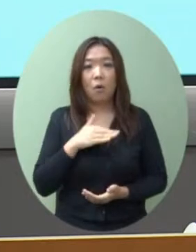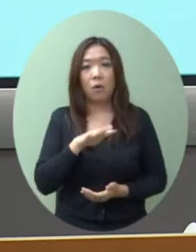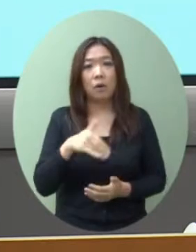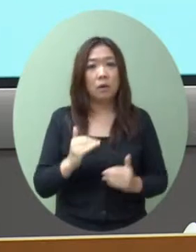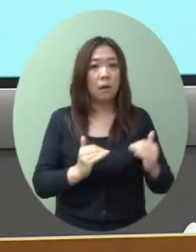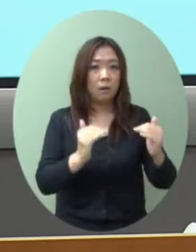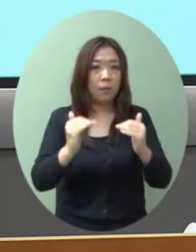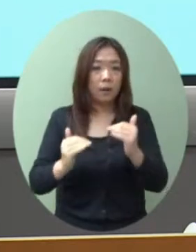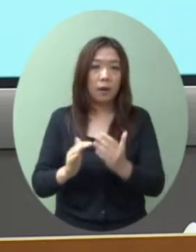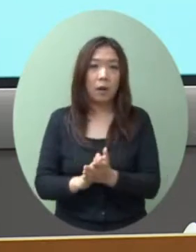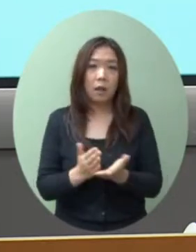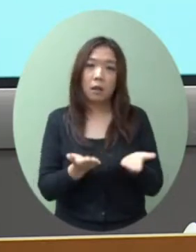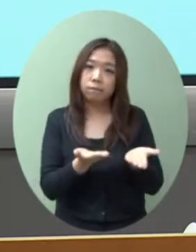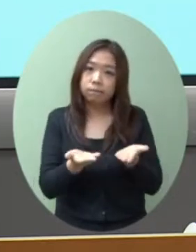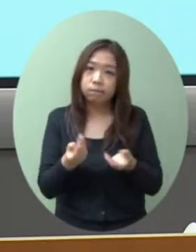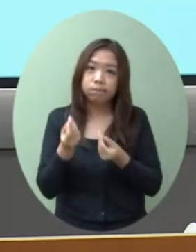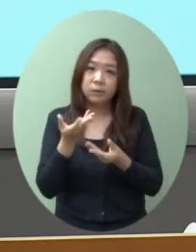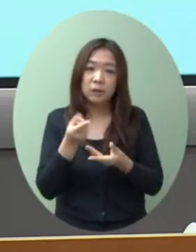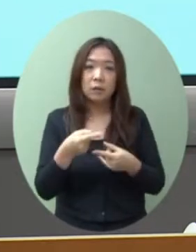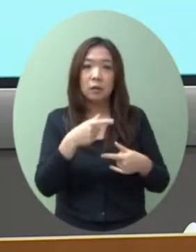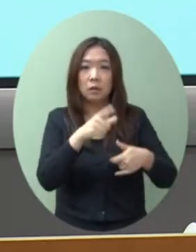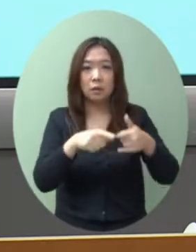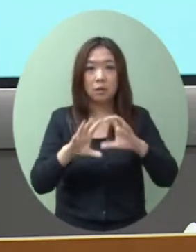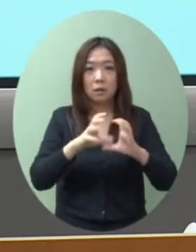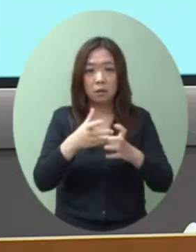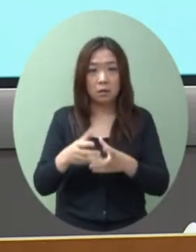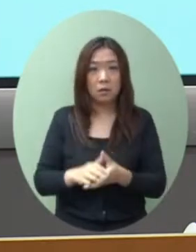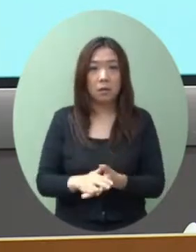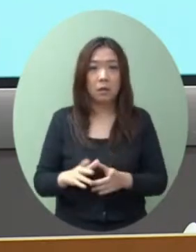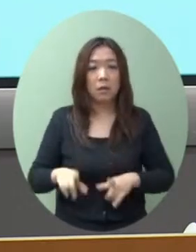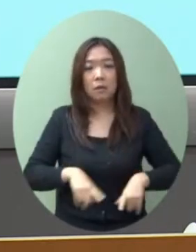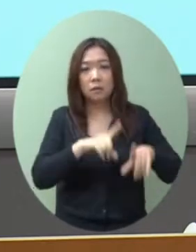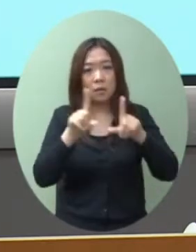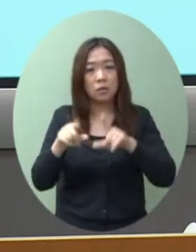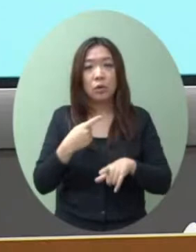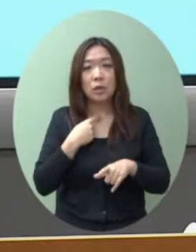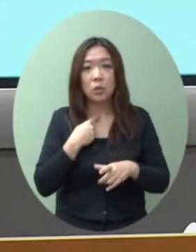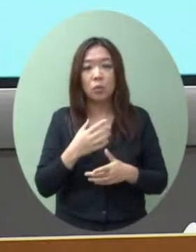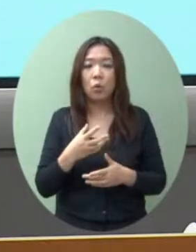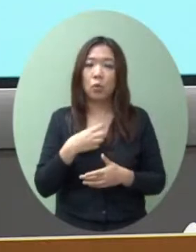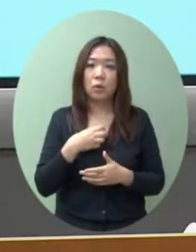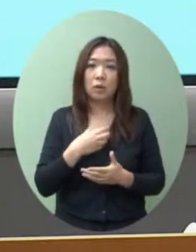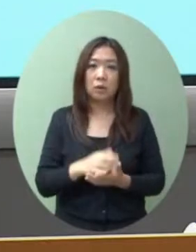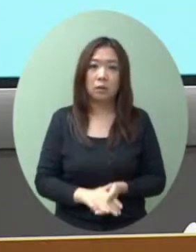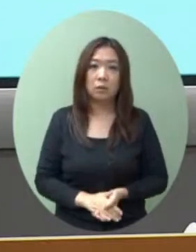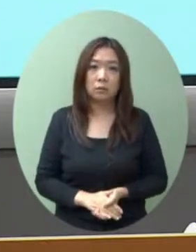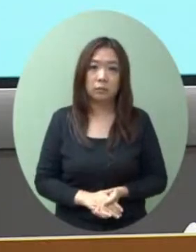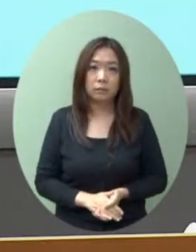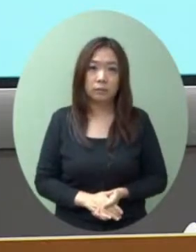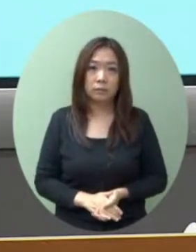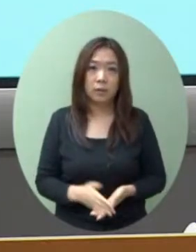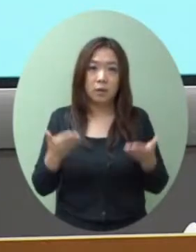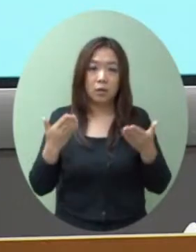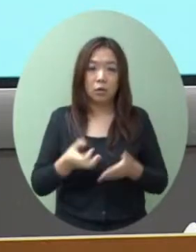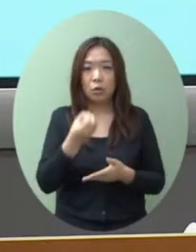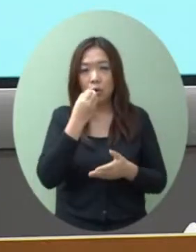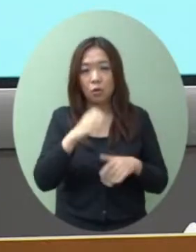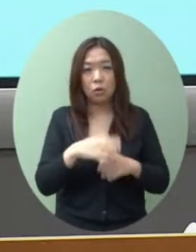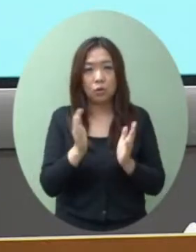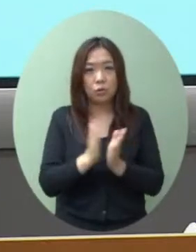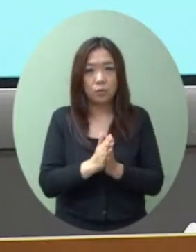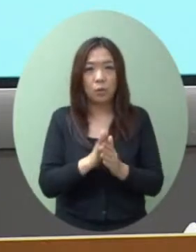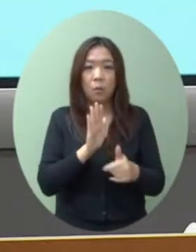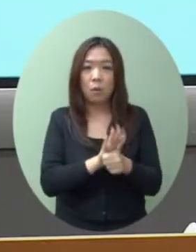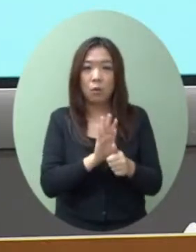of 3+4 will be in the best interest of Hong Kong. I must emphasize that during the